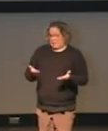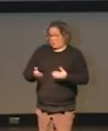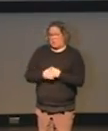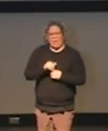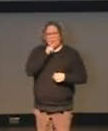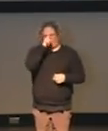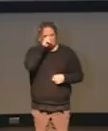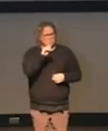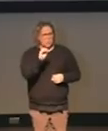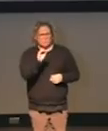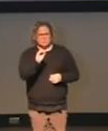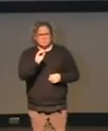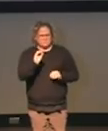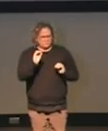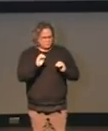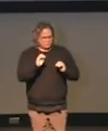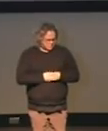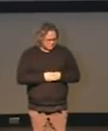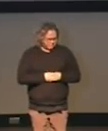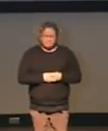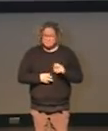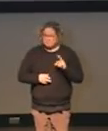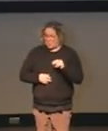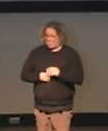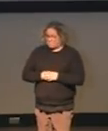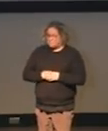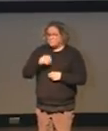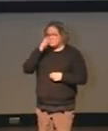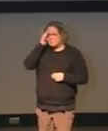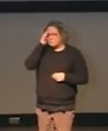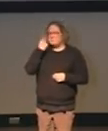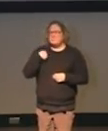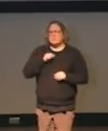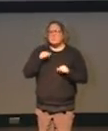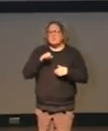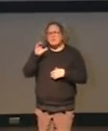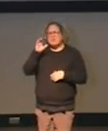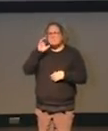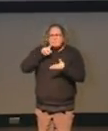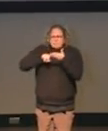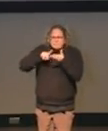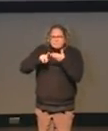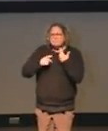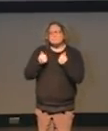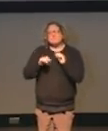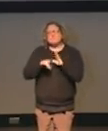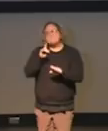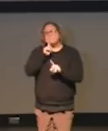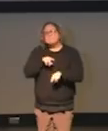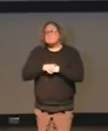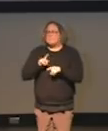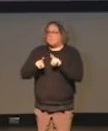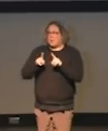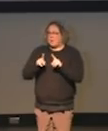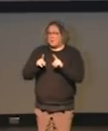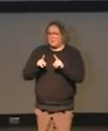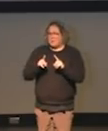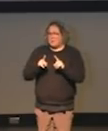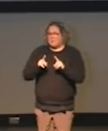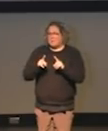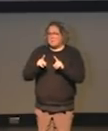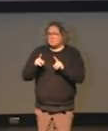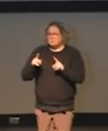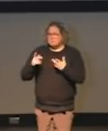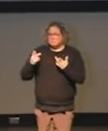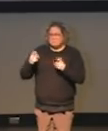don't believe so. No. Yeah. So we can see if we can find out. But as far as what we've